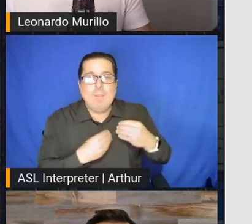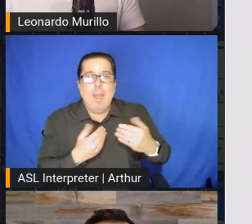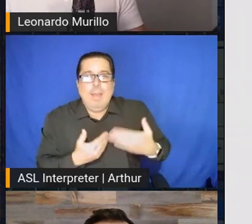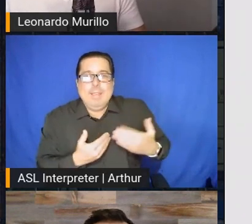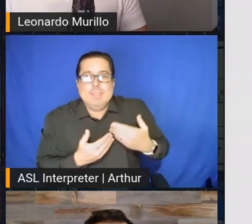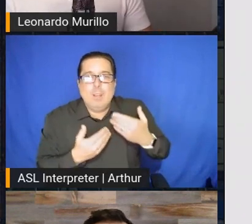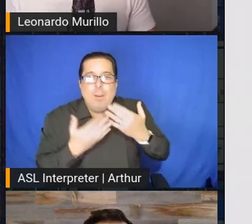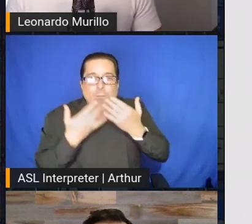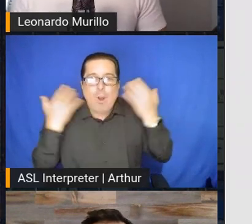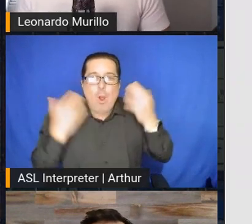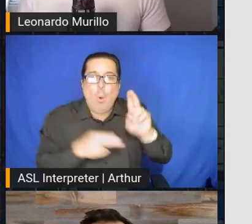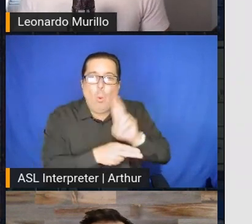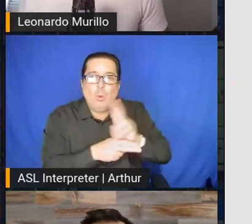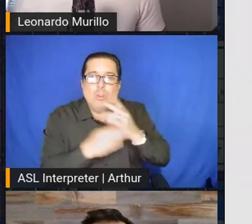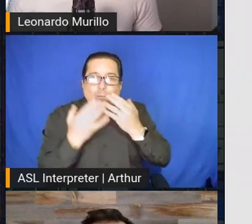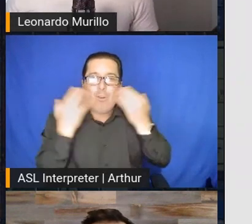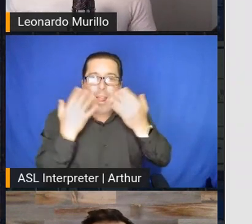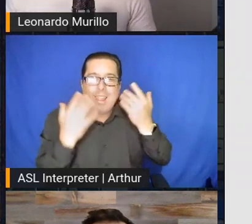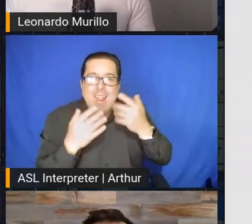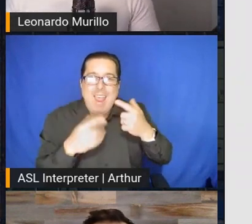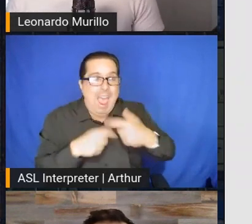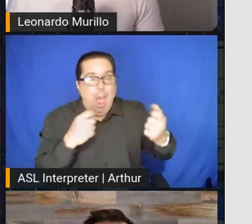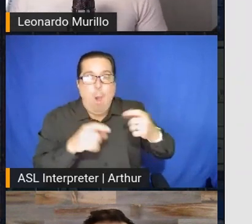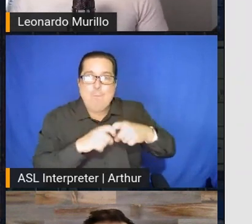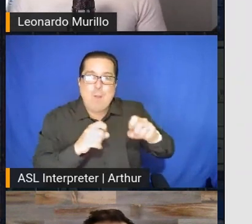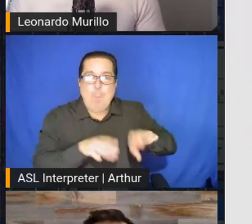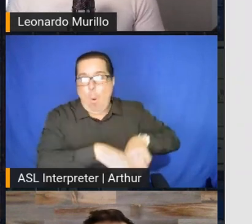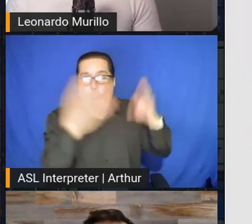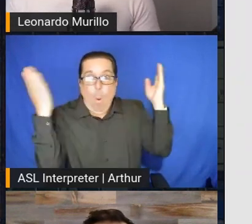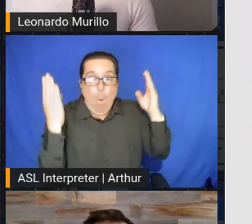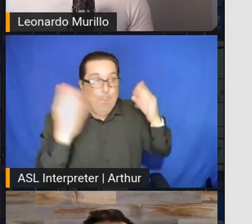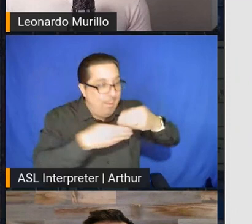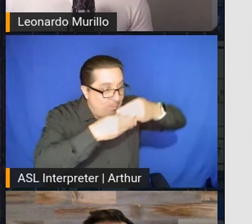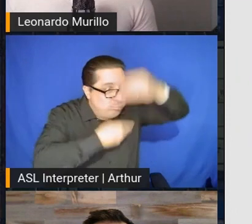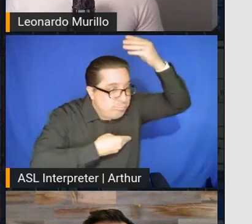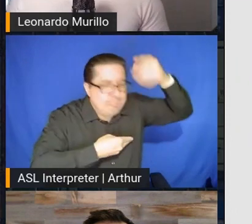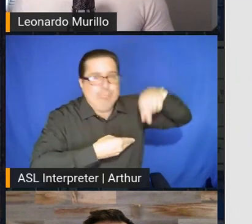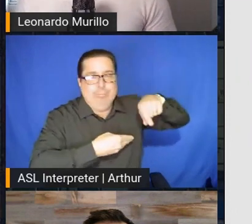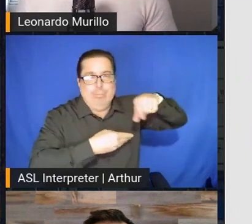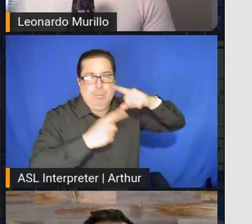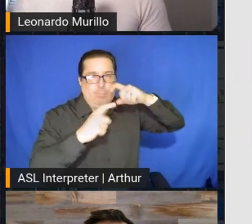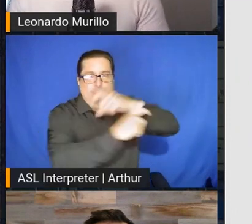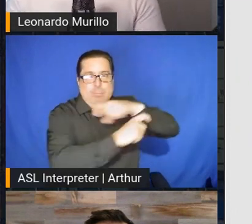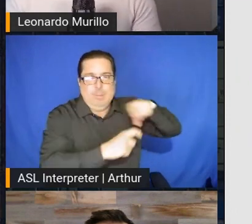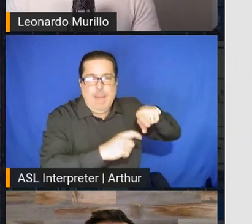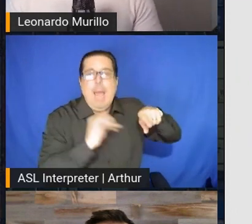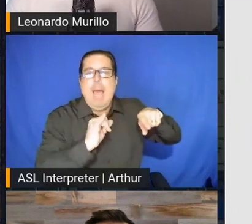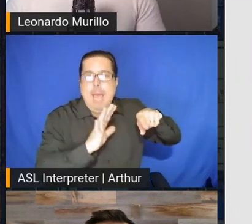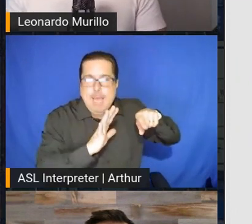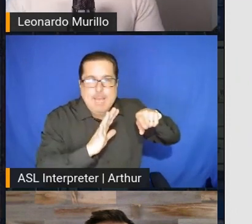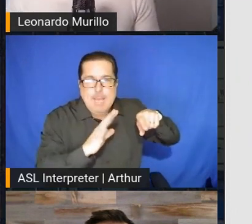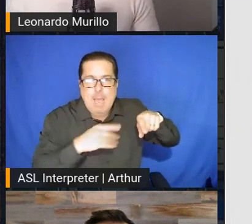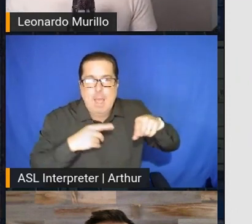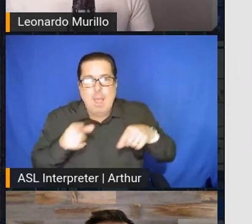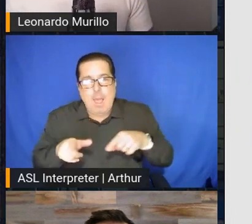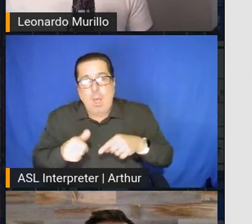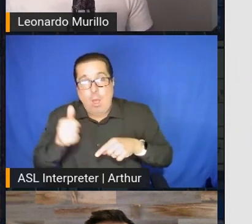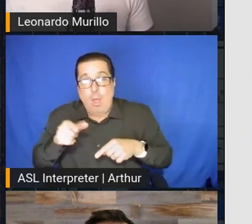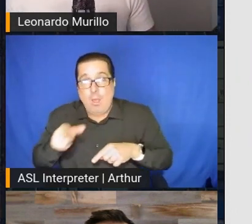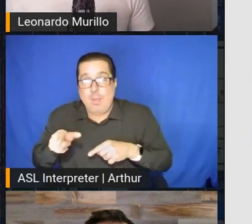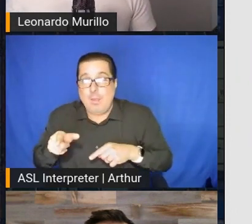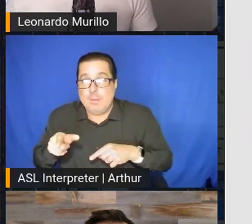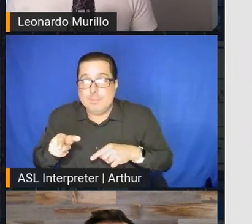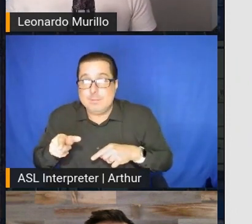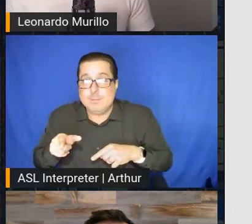right off the box. And I think that's also where Weave GitOps provides a lot of value on top